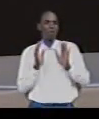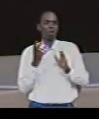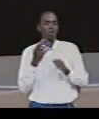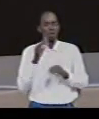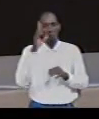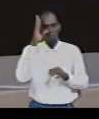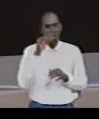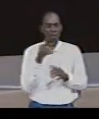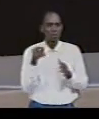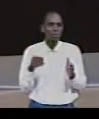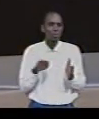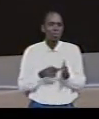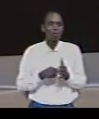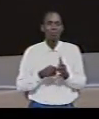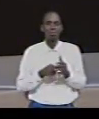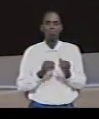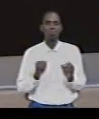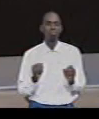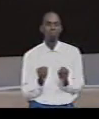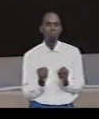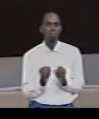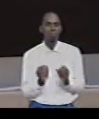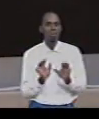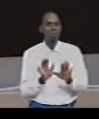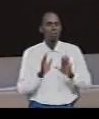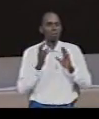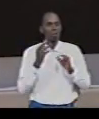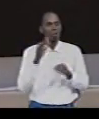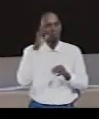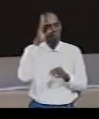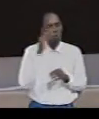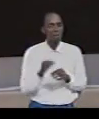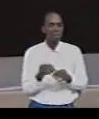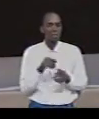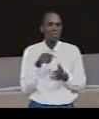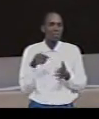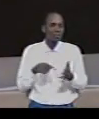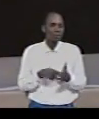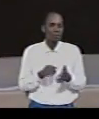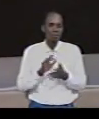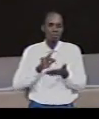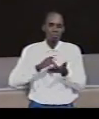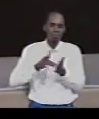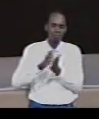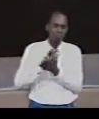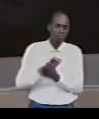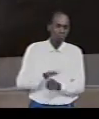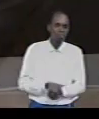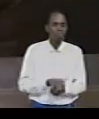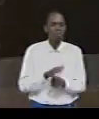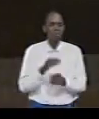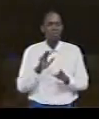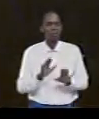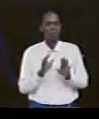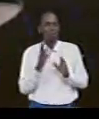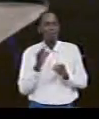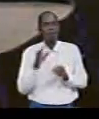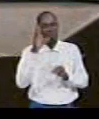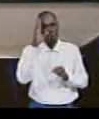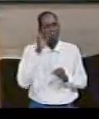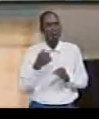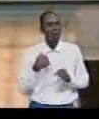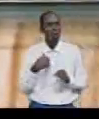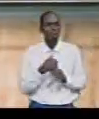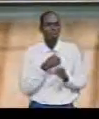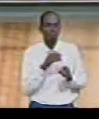terrorizing fear of man, this intimidating fear of man, and we put our